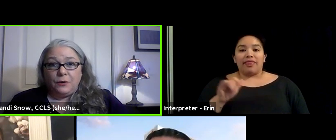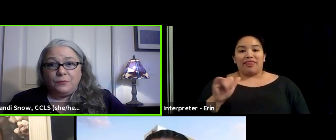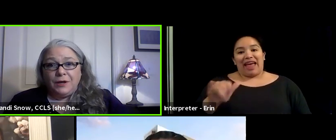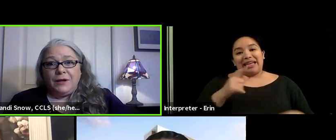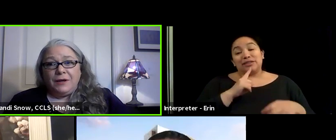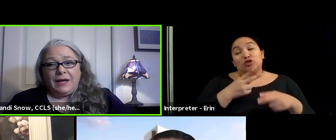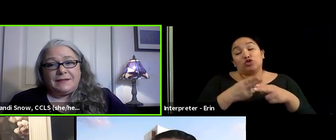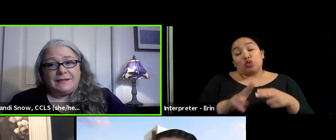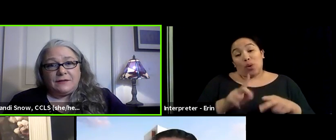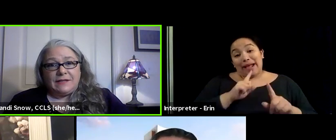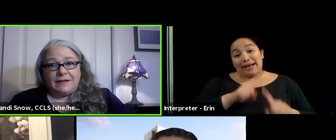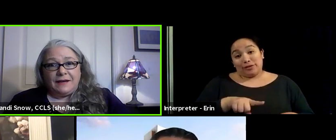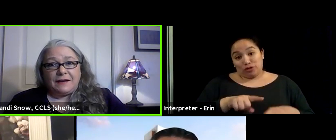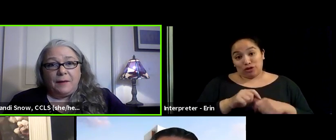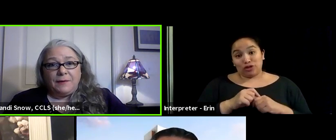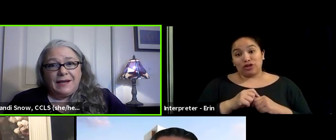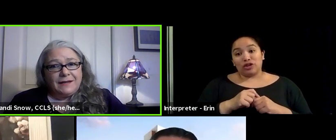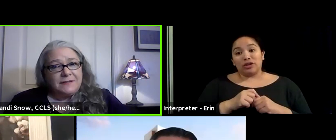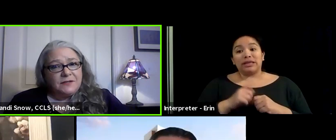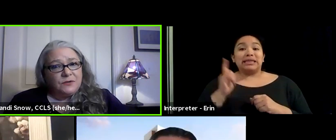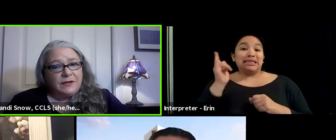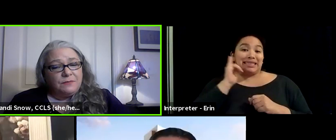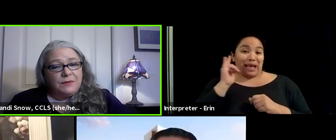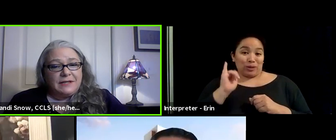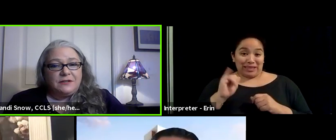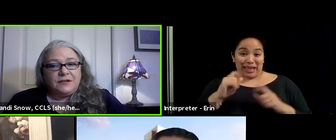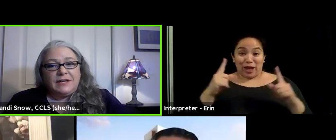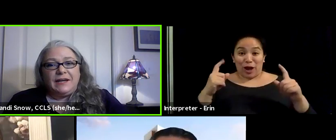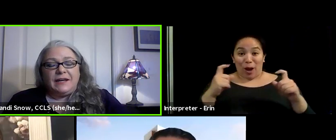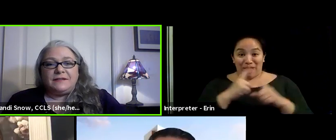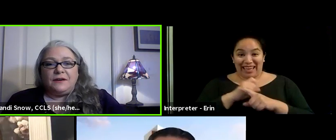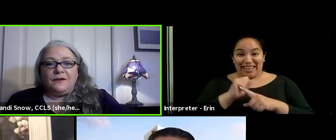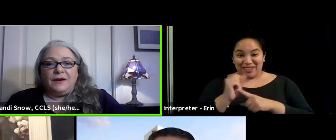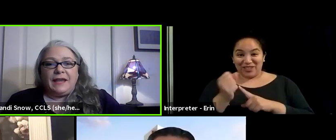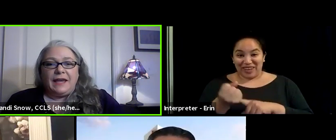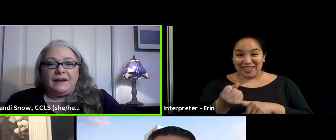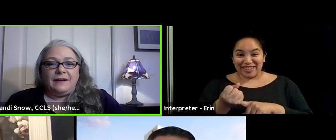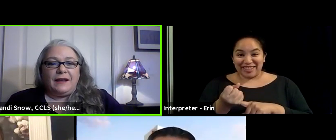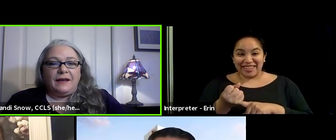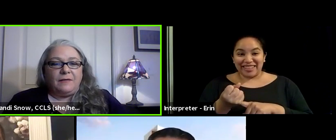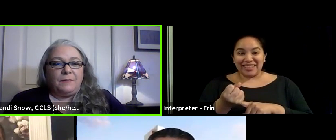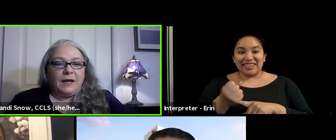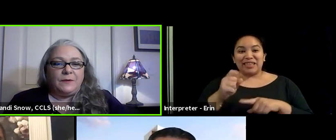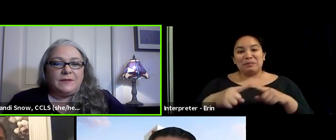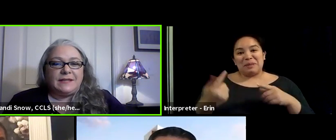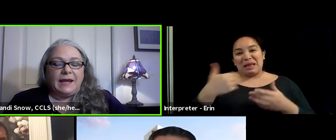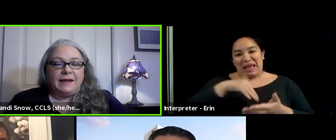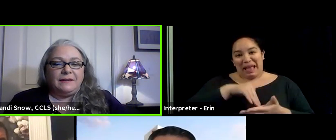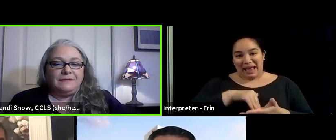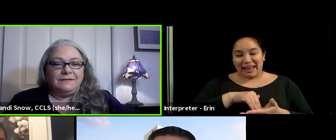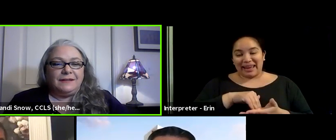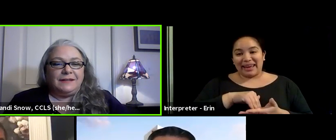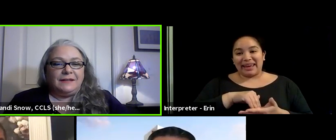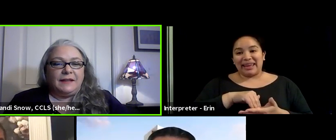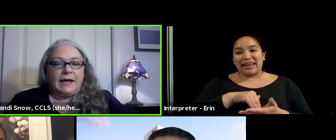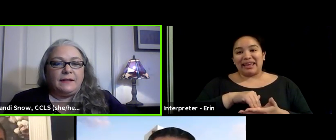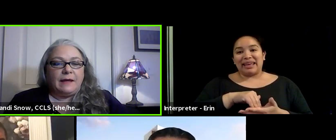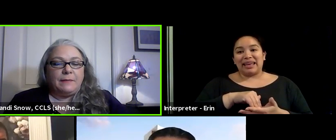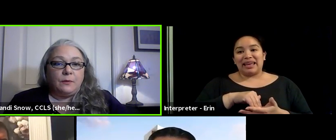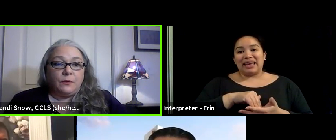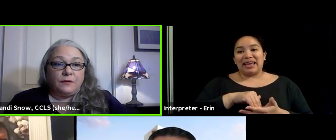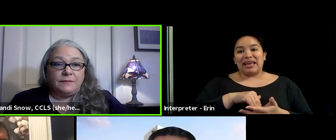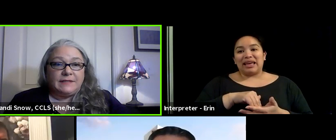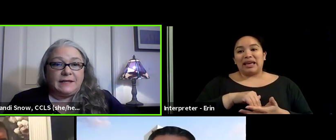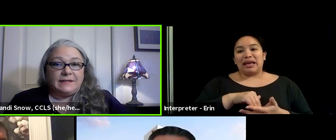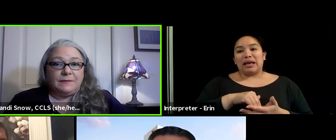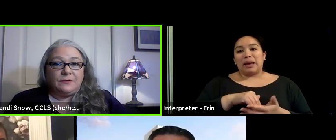answer, no. It sounds like a complicated situation potentially. And so again, I would say that